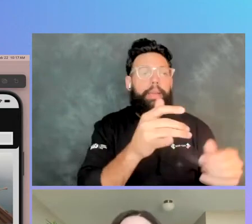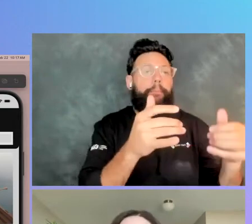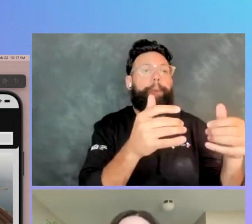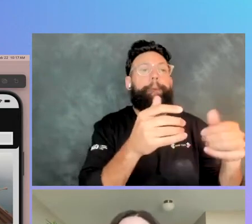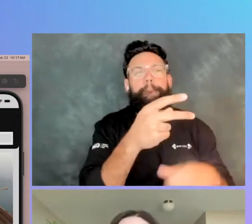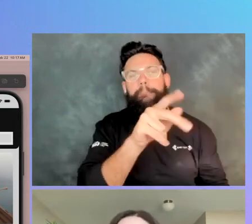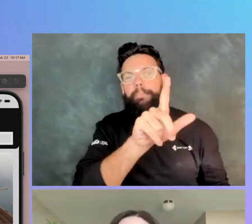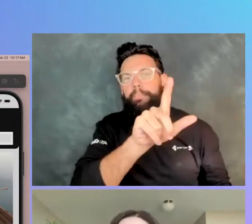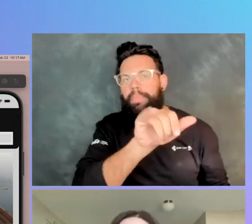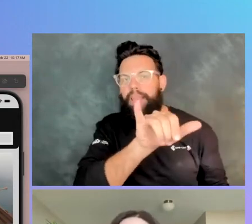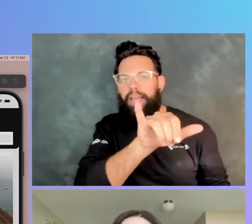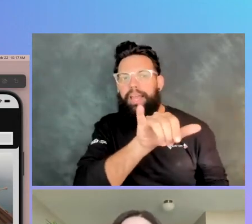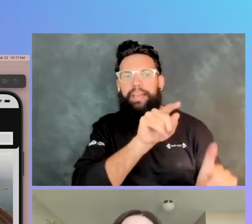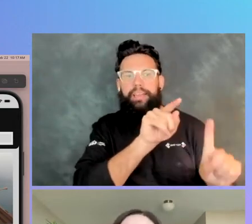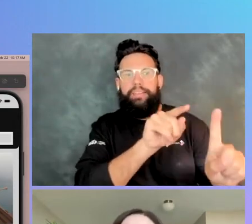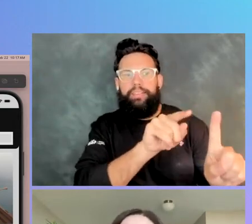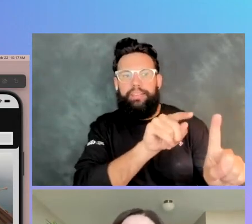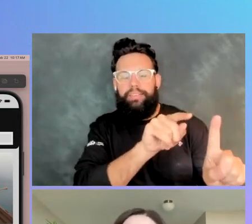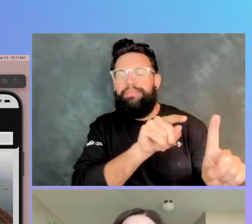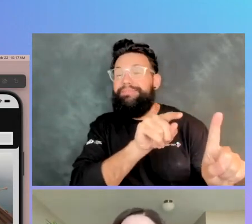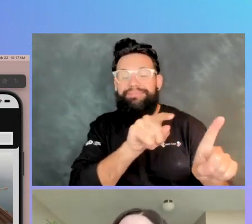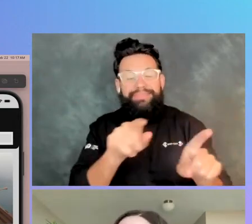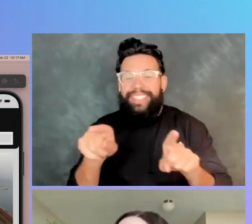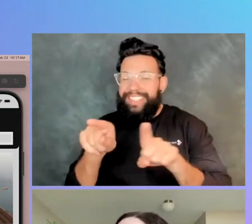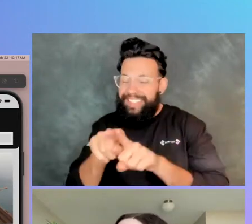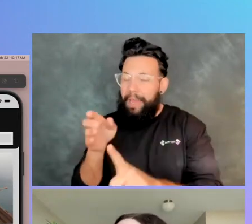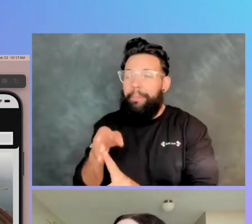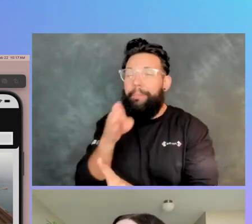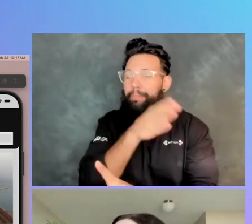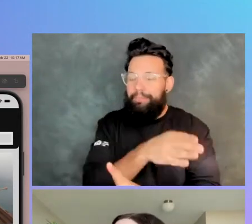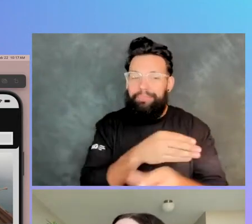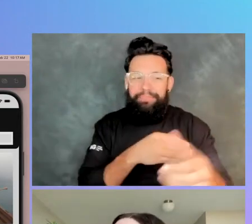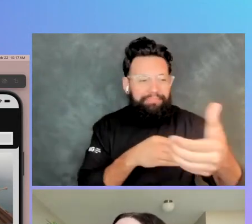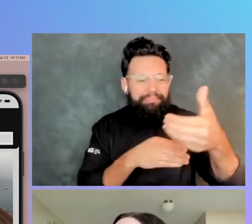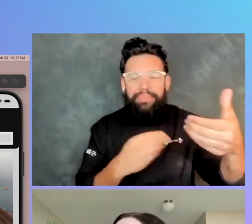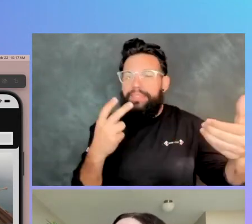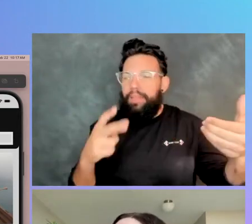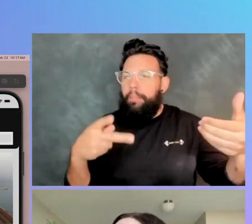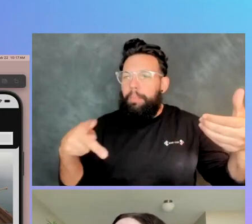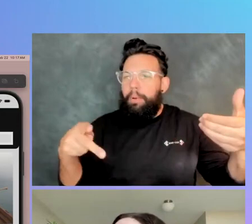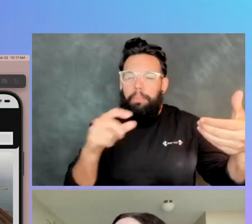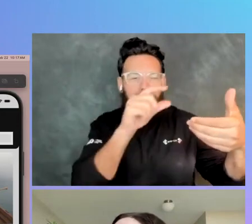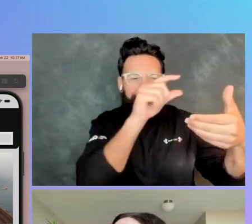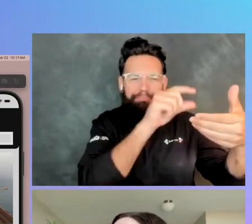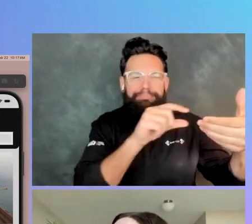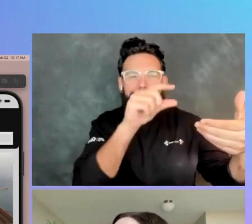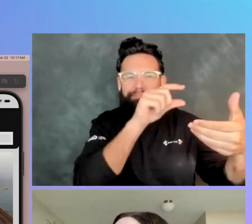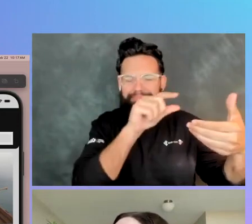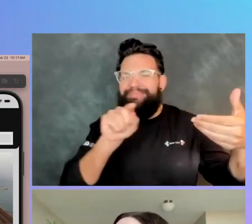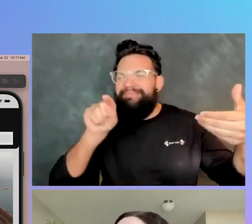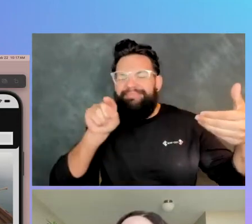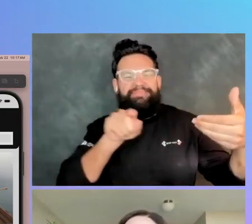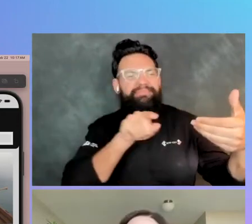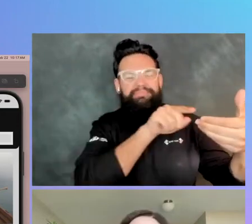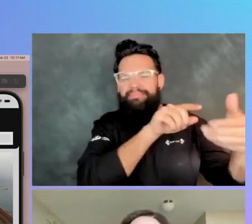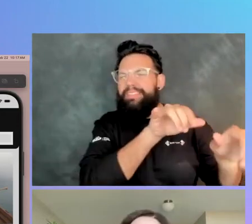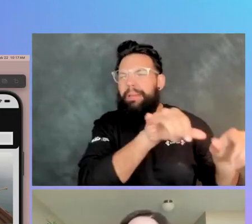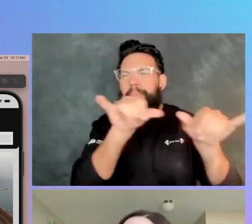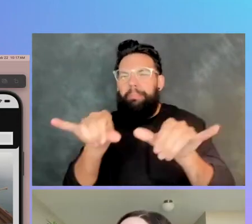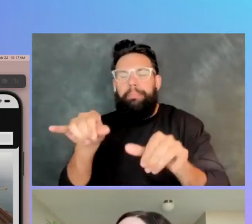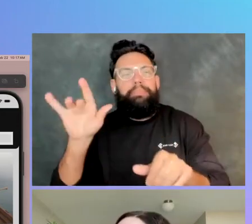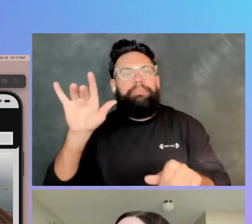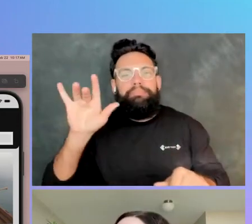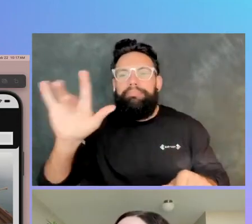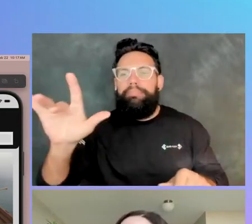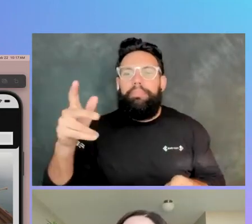button is very similar to hitting that purple floating action button that we saw in the Android example. And so we don't see too much on the device while it's